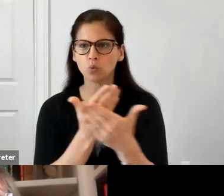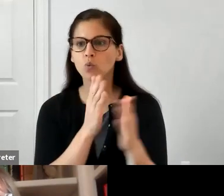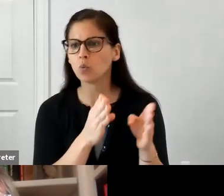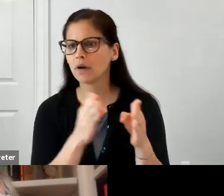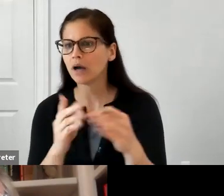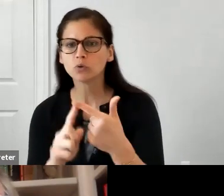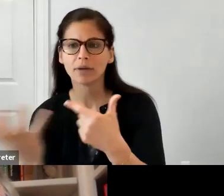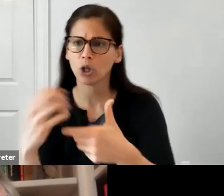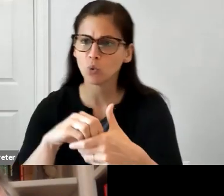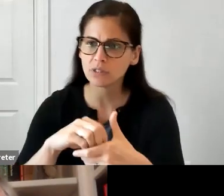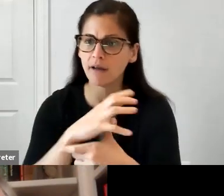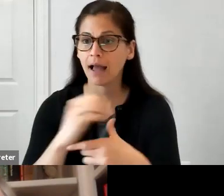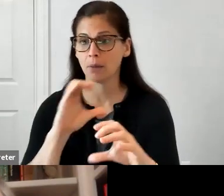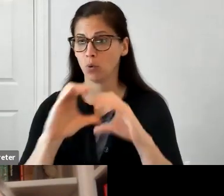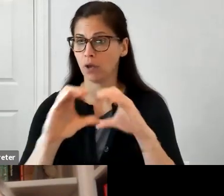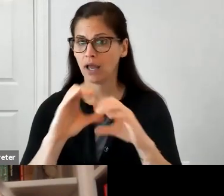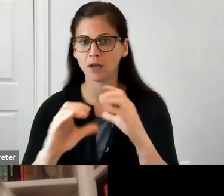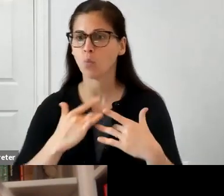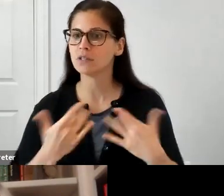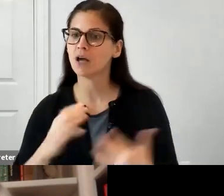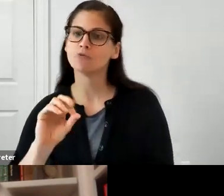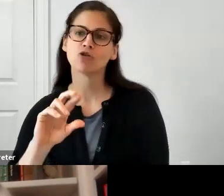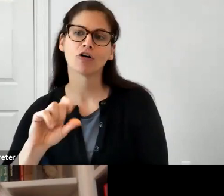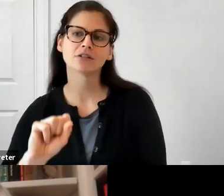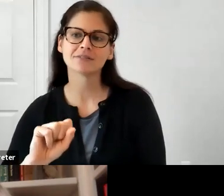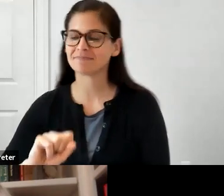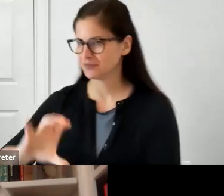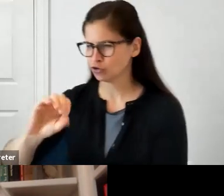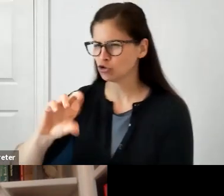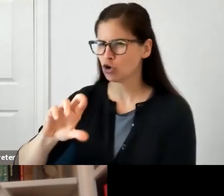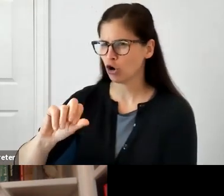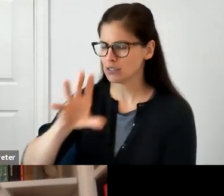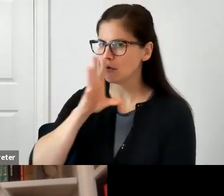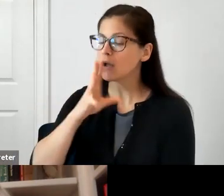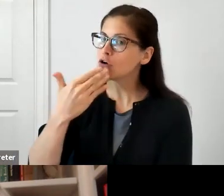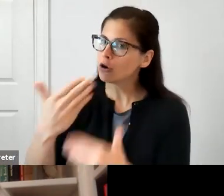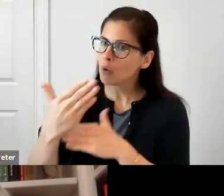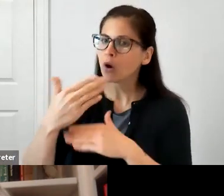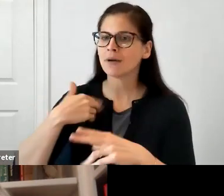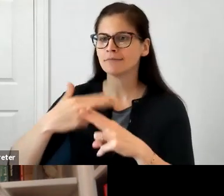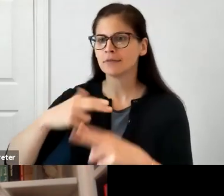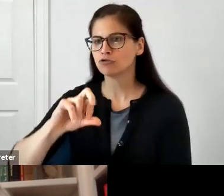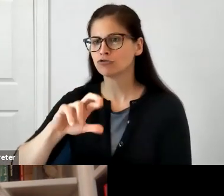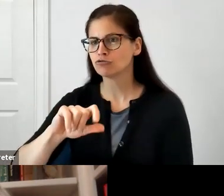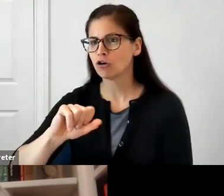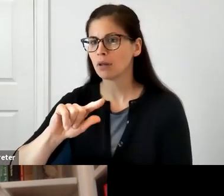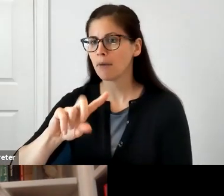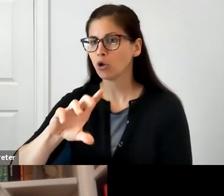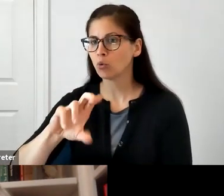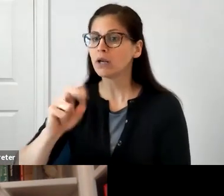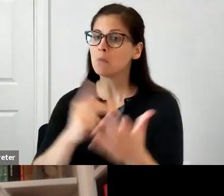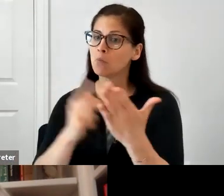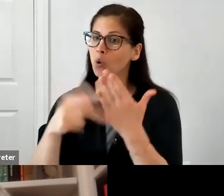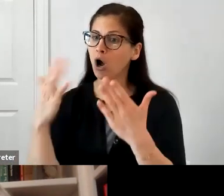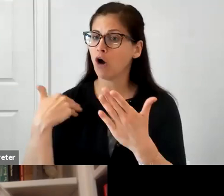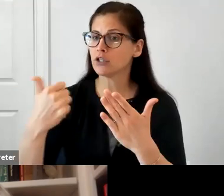be inclusive and to communicate. What's up, Charles? Good morning. I'm Charles Baldwin. I'm the program officer for the